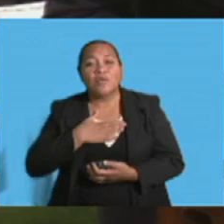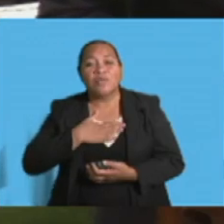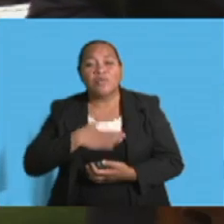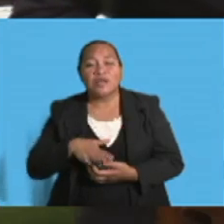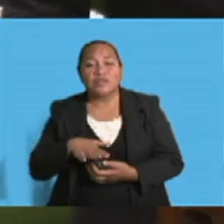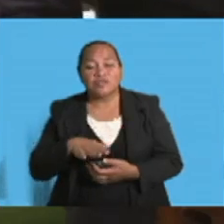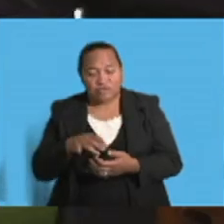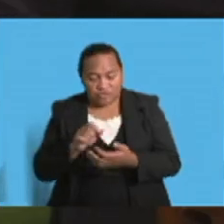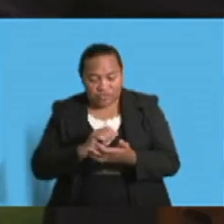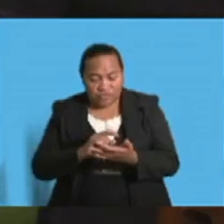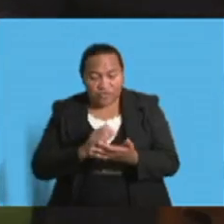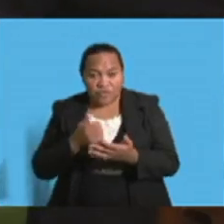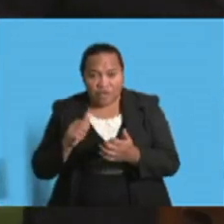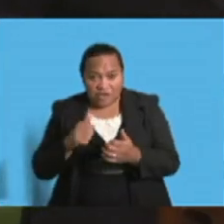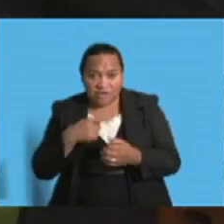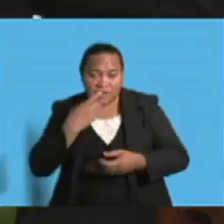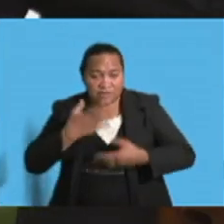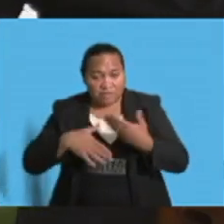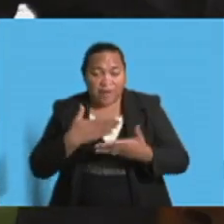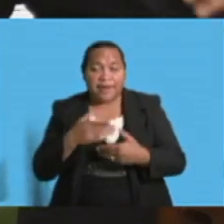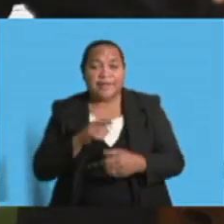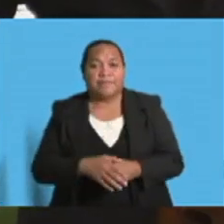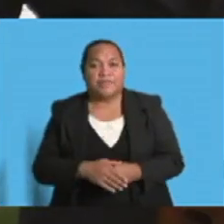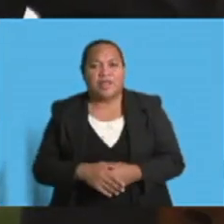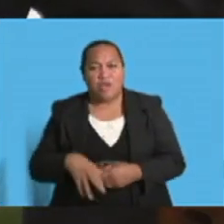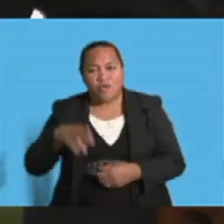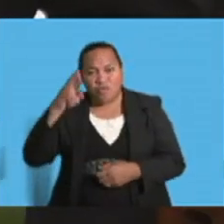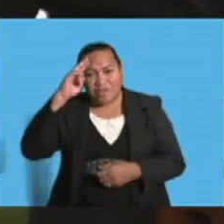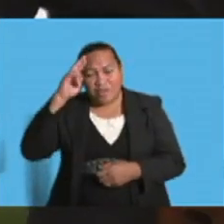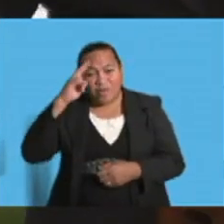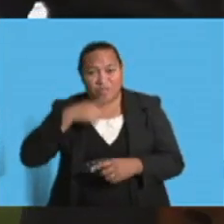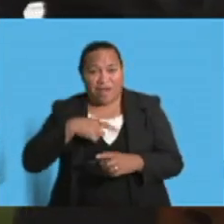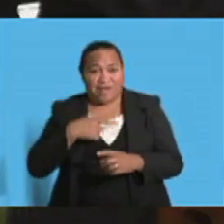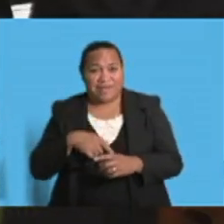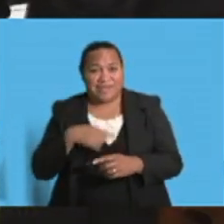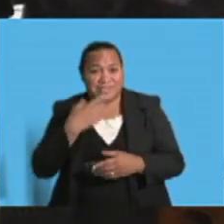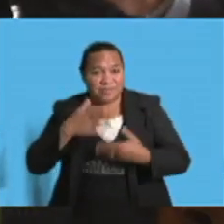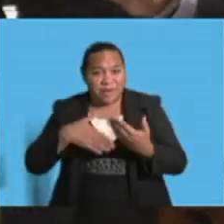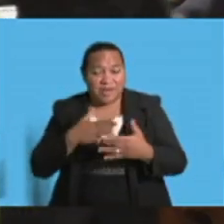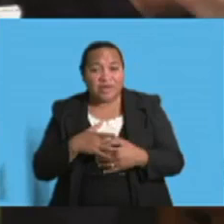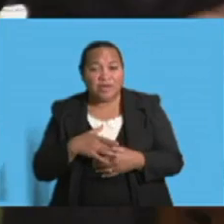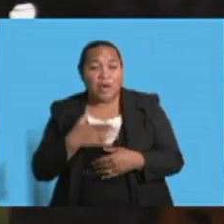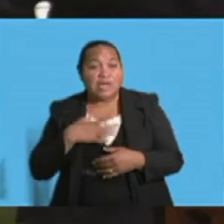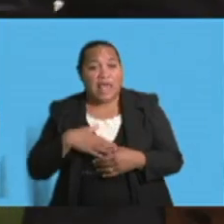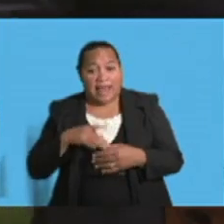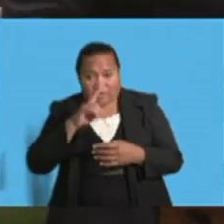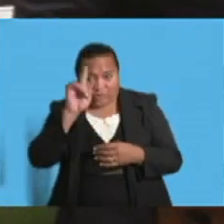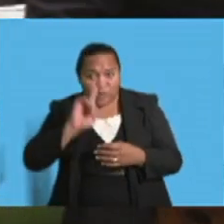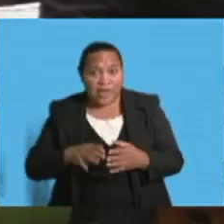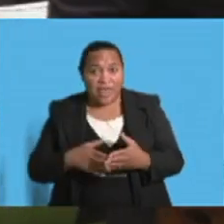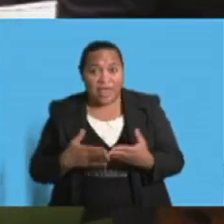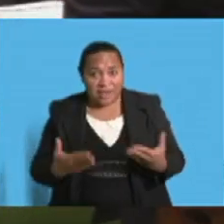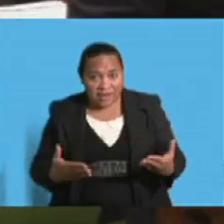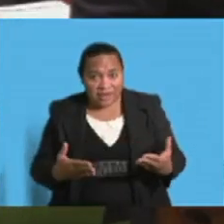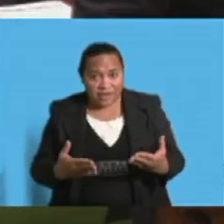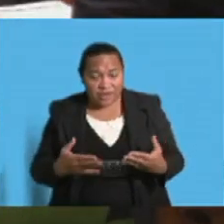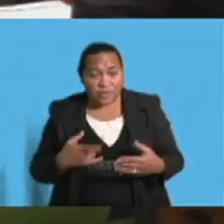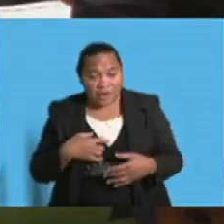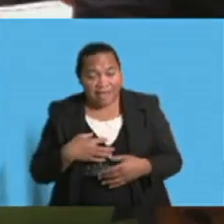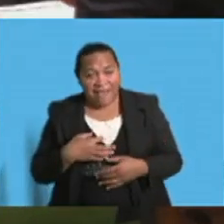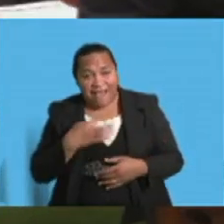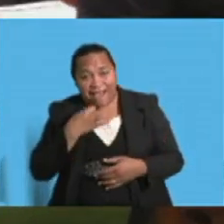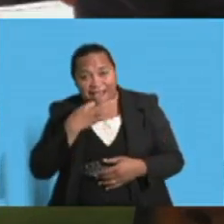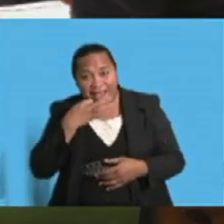that. What, Madam Speaker, the reason why he's saying that, Madam Speaker, he only has highlighted, only until today, when we actually harassed him to do